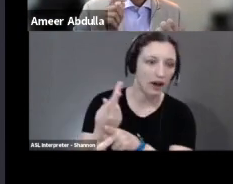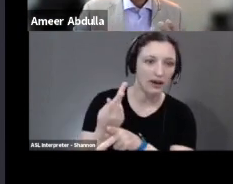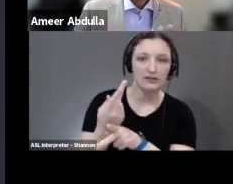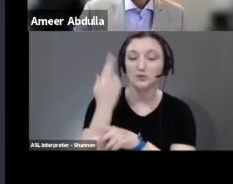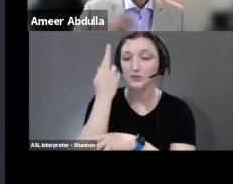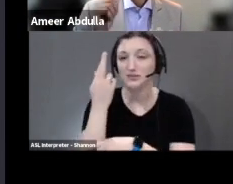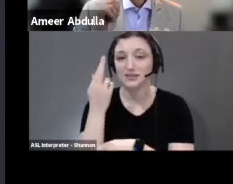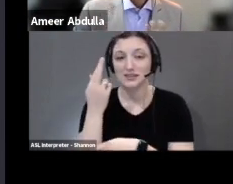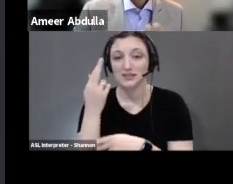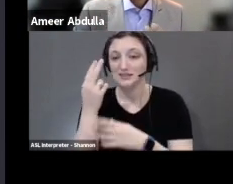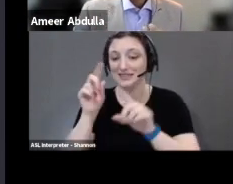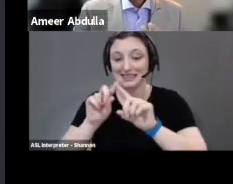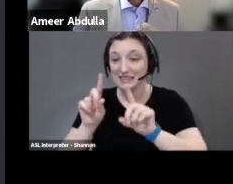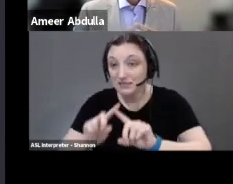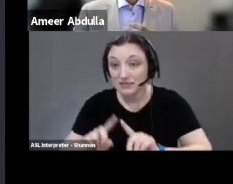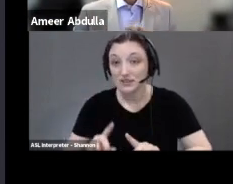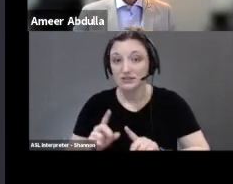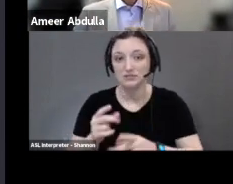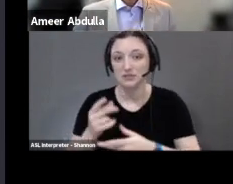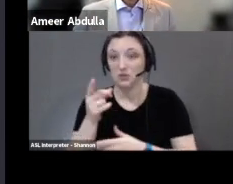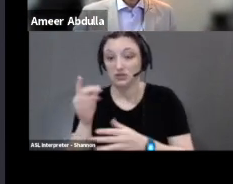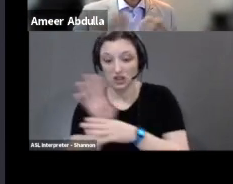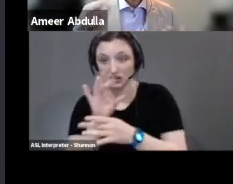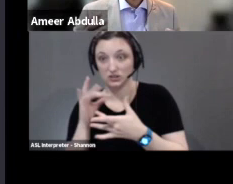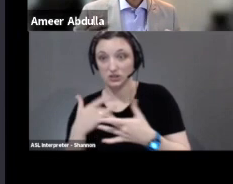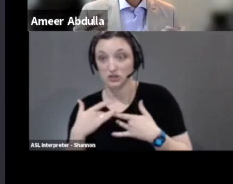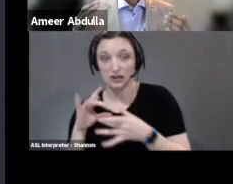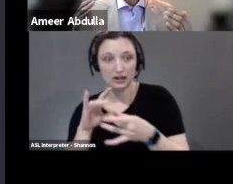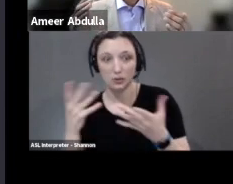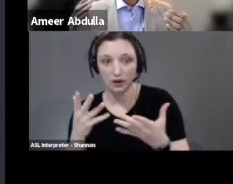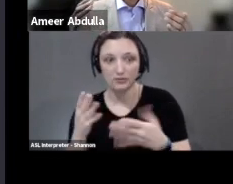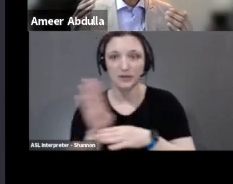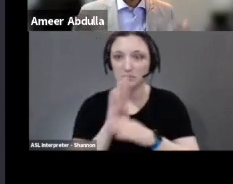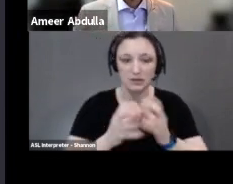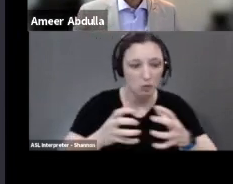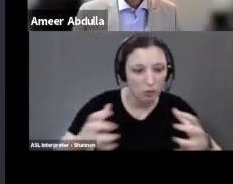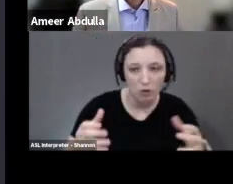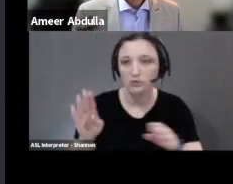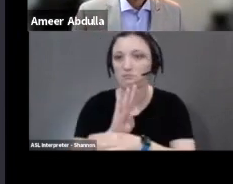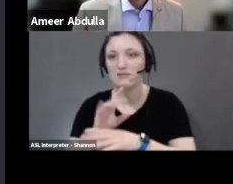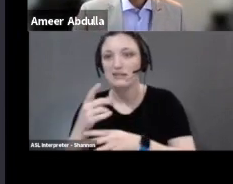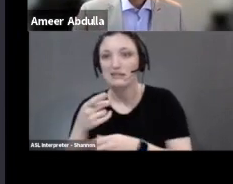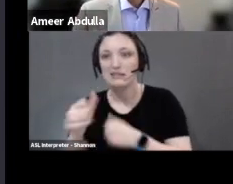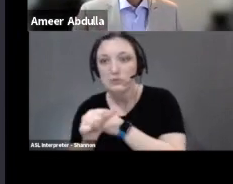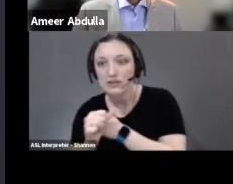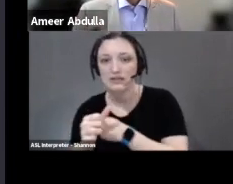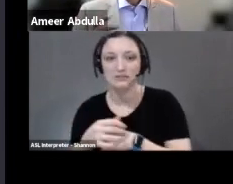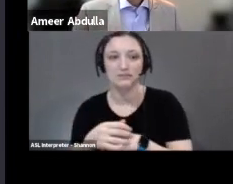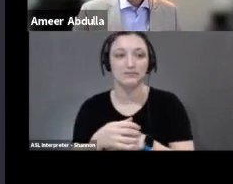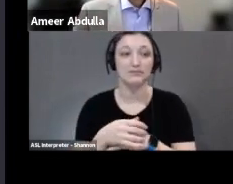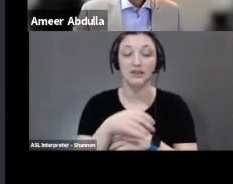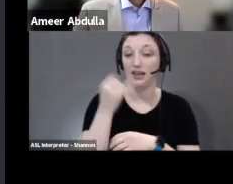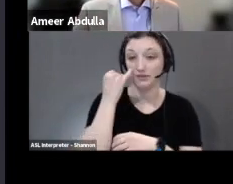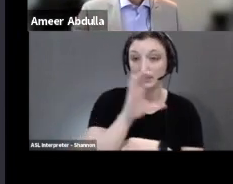about business growth and business risk. Whereas a CEO, you would be most interested with business growth. As